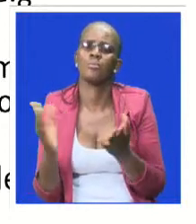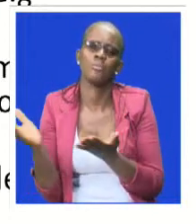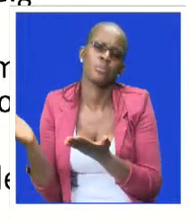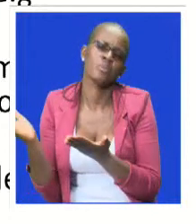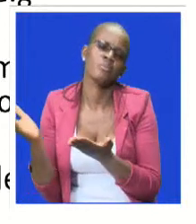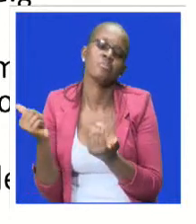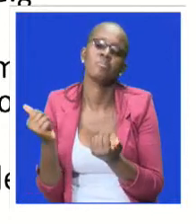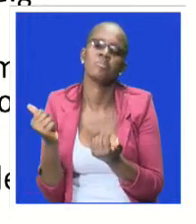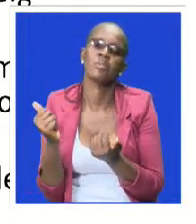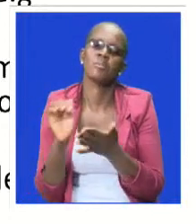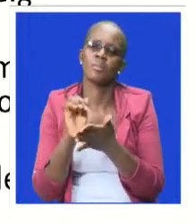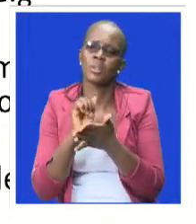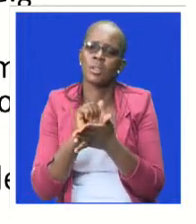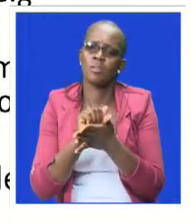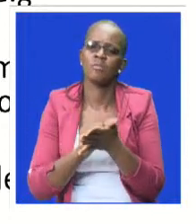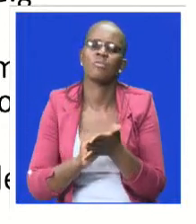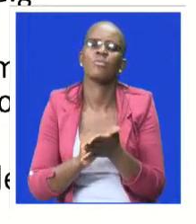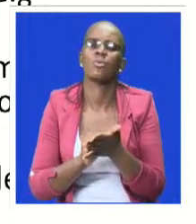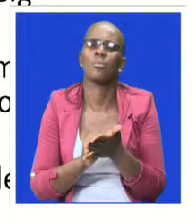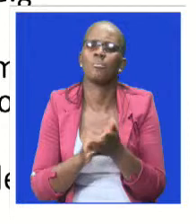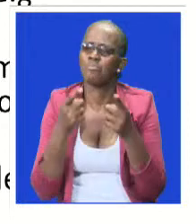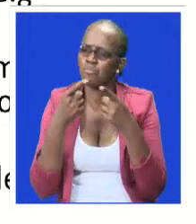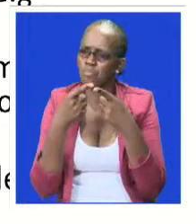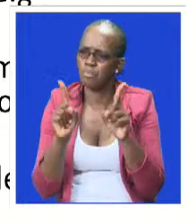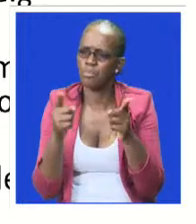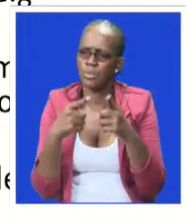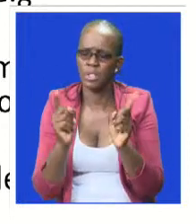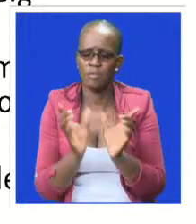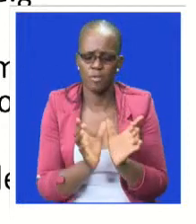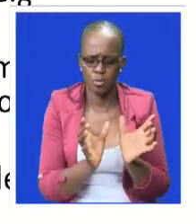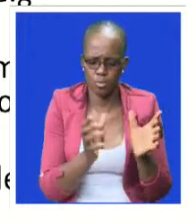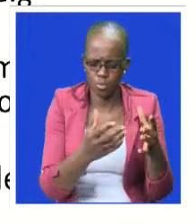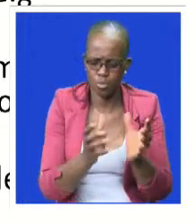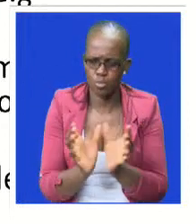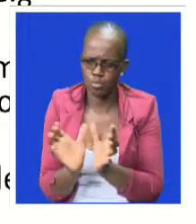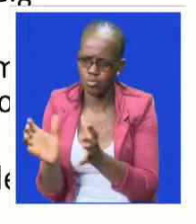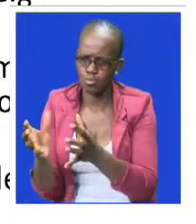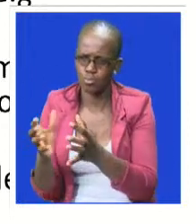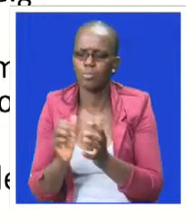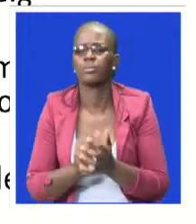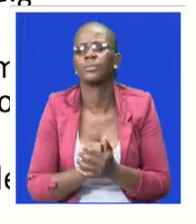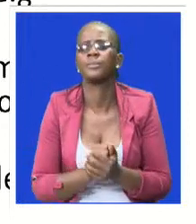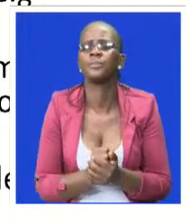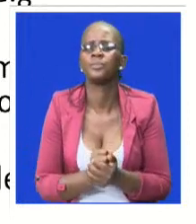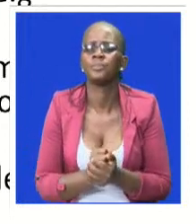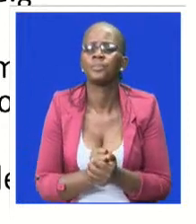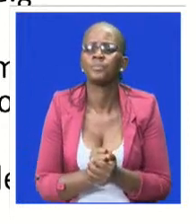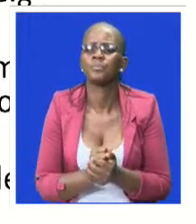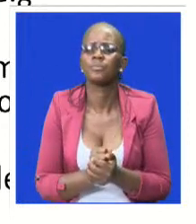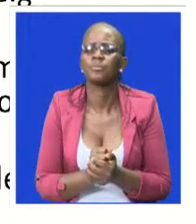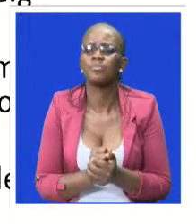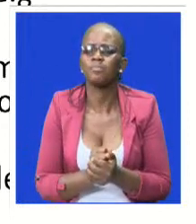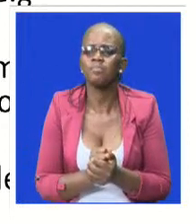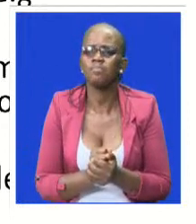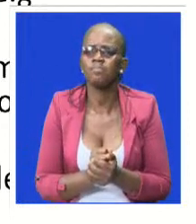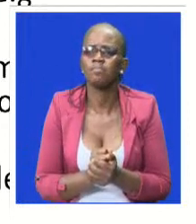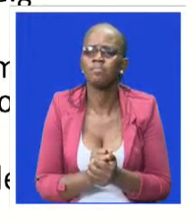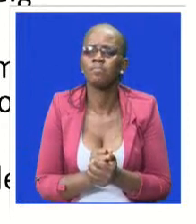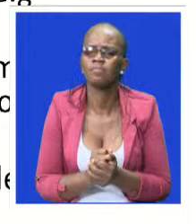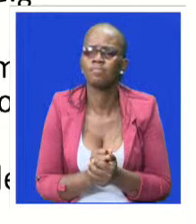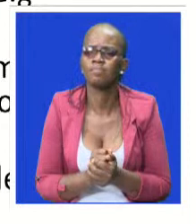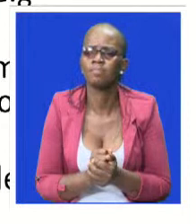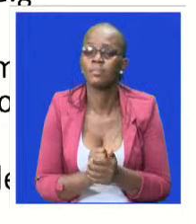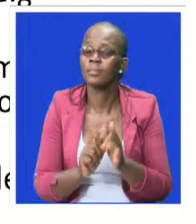different ethnic groups. That is intermarriage. Making an example of